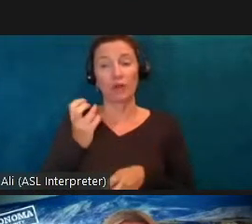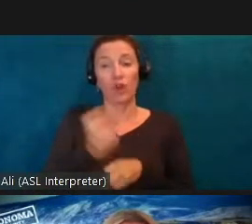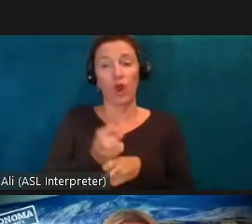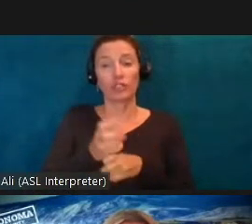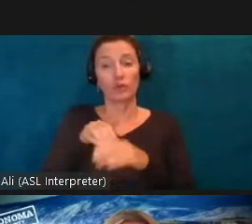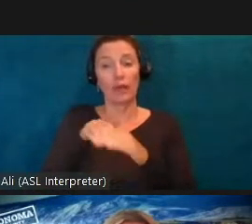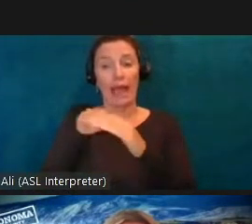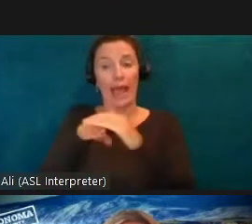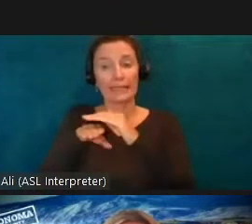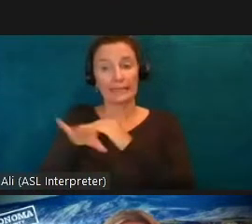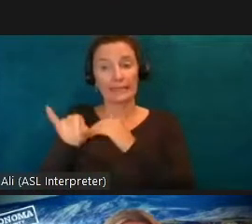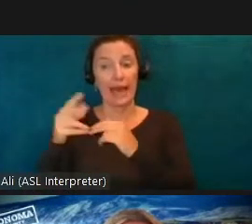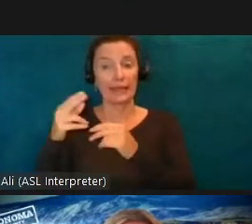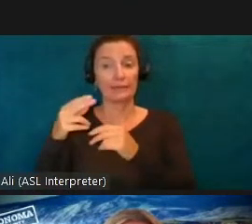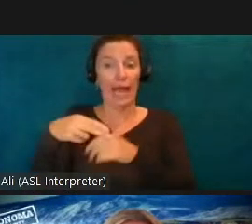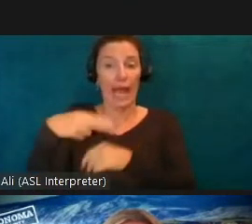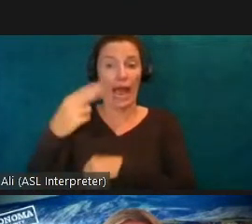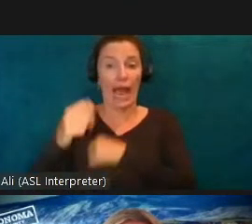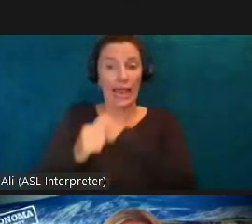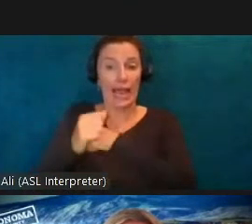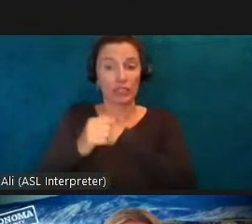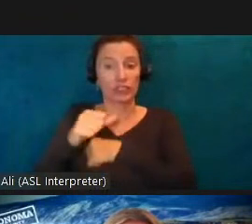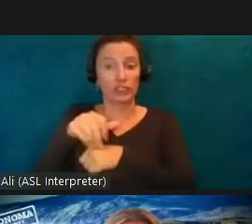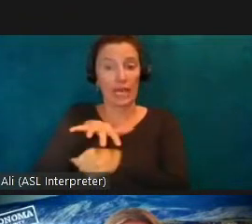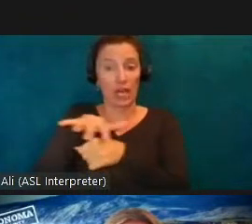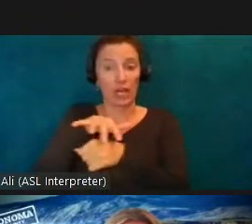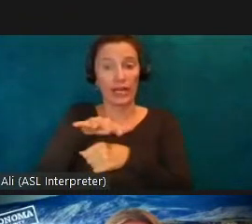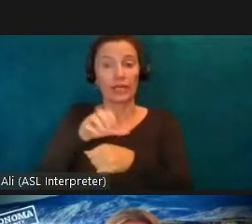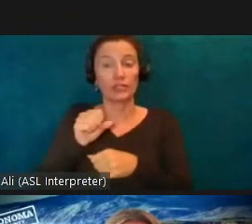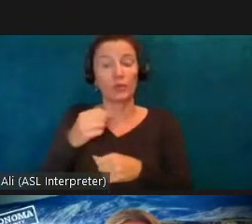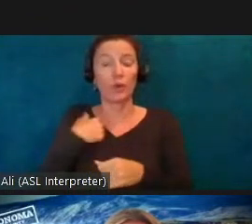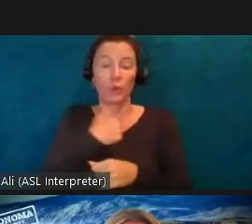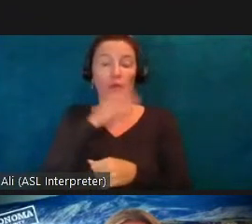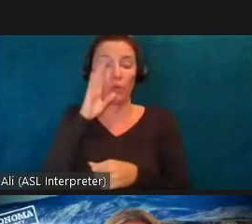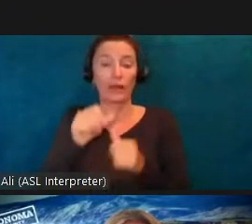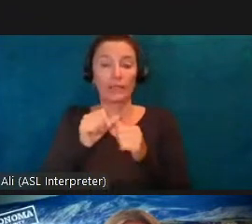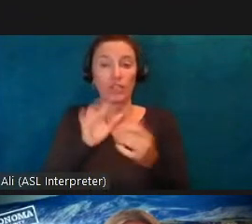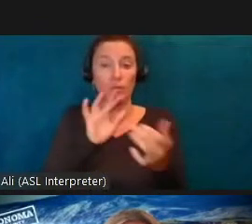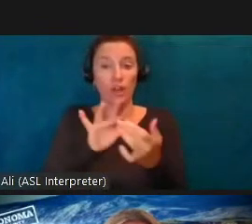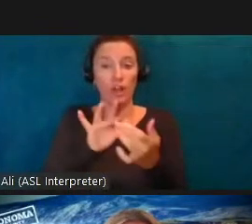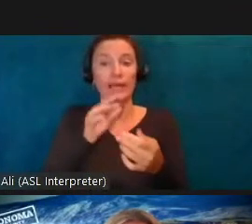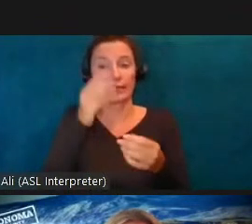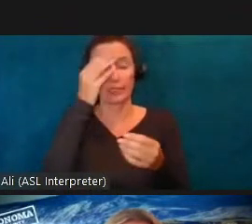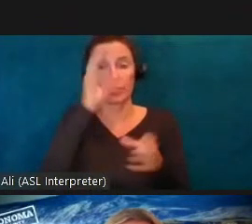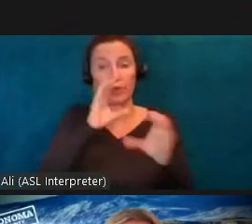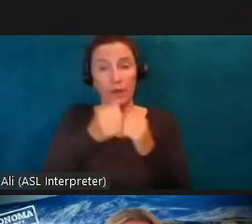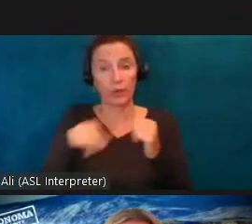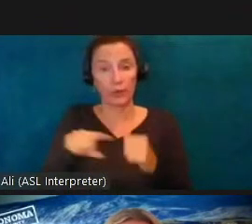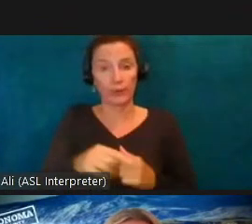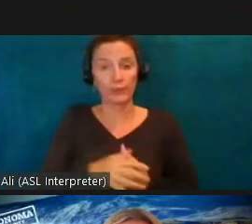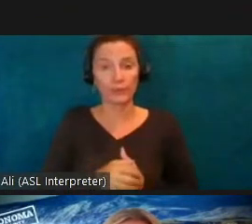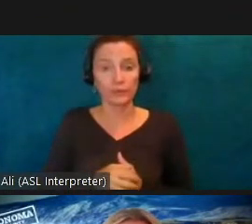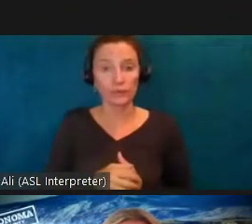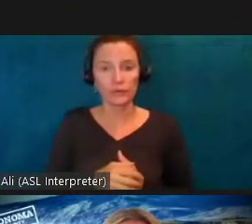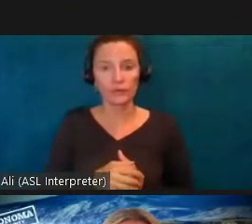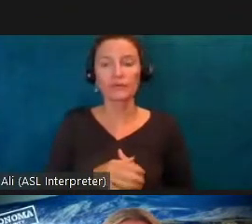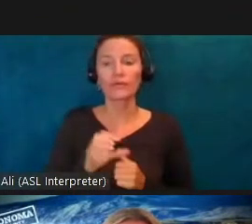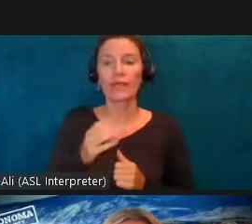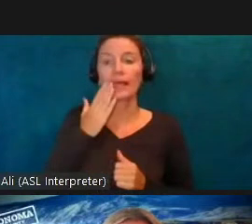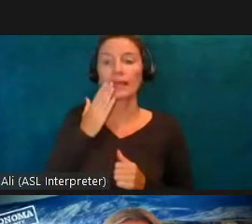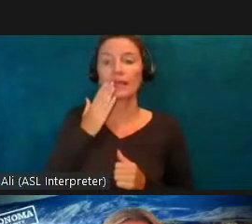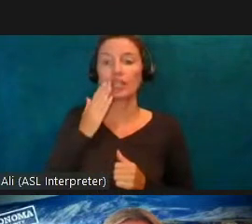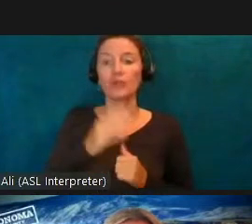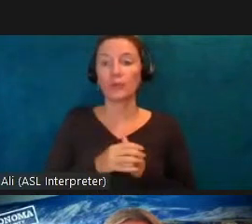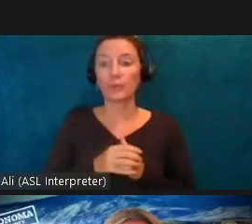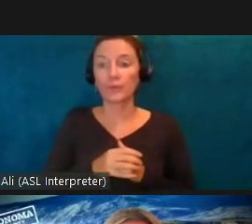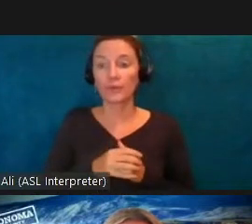it'll take a little bit, but we appreciate your patience and be in touch with us. Thank you. Thank you, Supervisor.